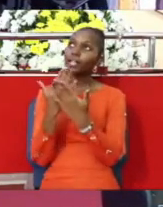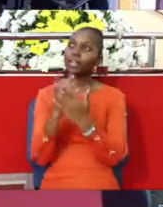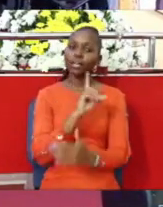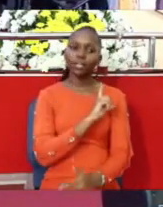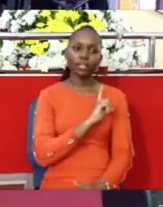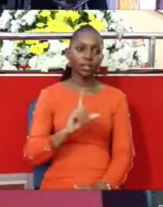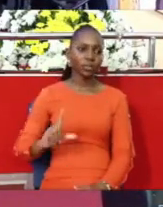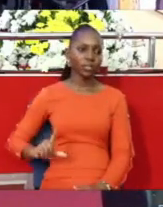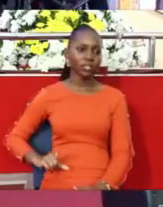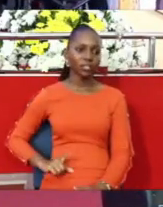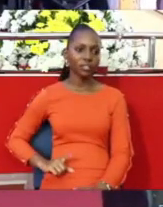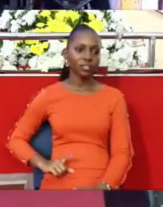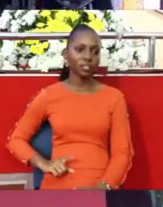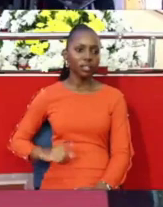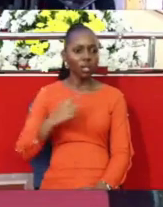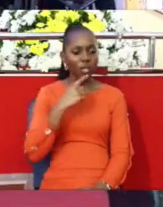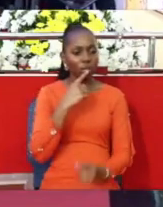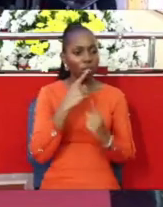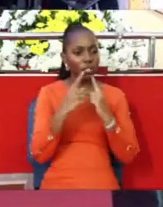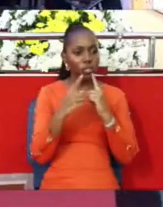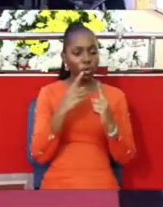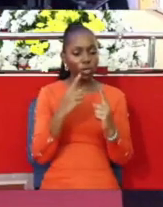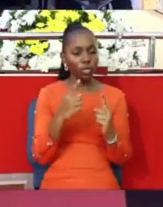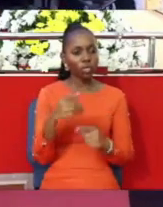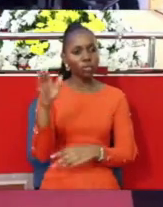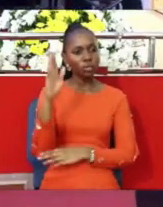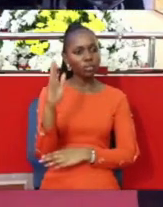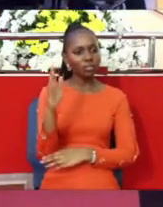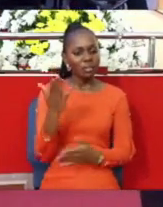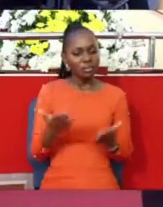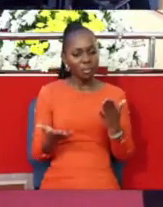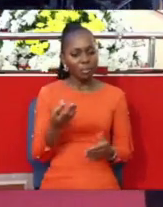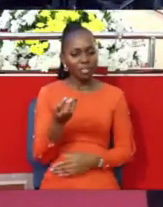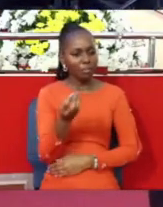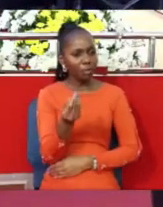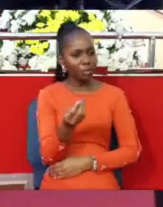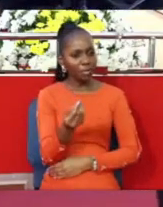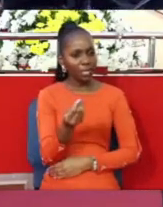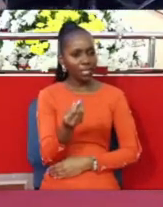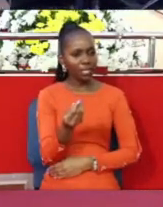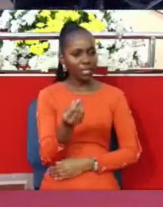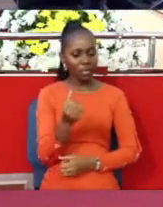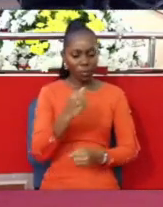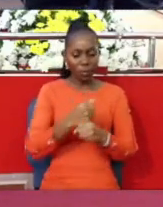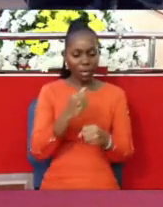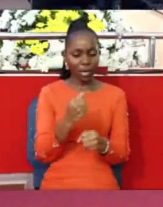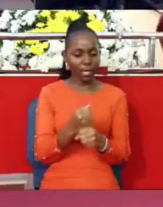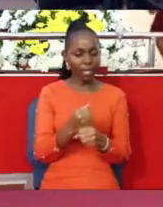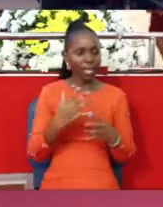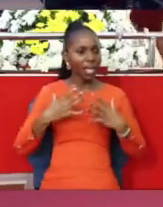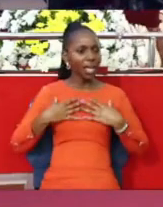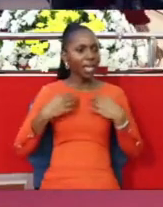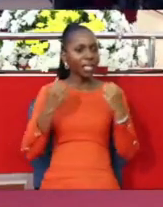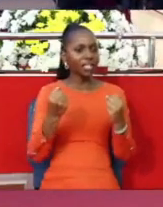it marriage? Je, ni ndoa? Is it business? Je, ni biashara? Is it money? Je, ni pesa? Is it work? Je, ni kazi? Is it health? Je, ni is